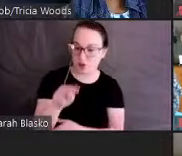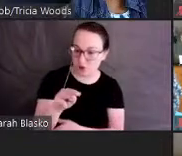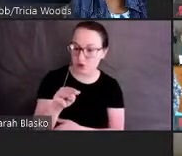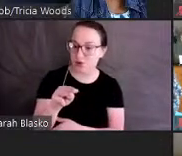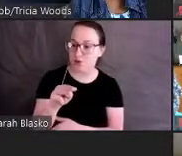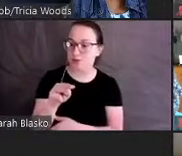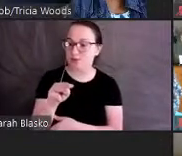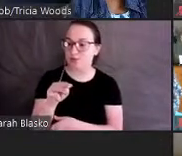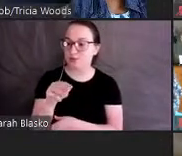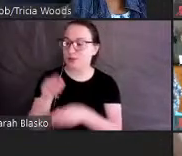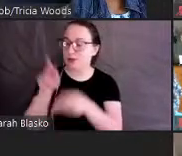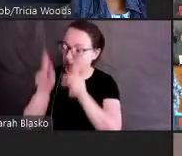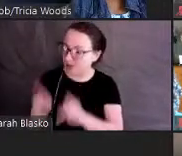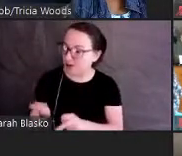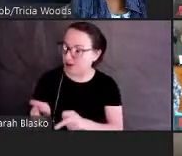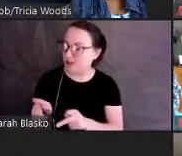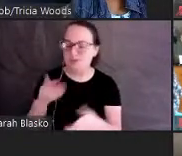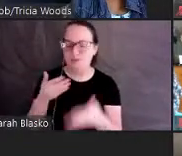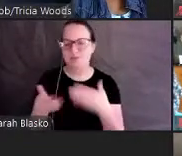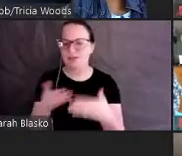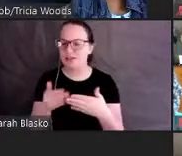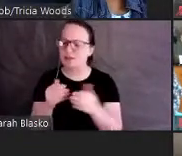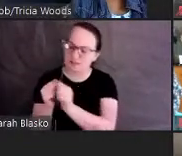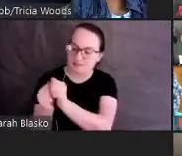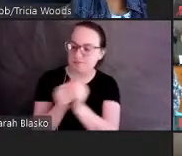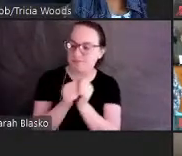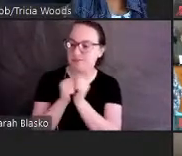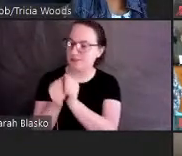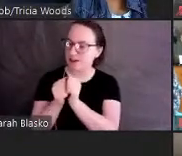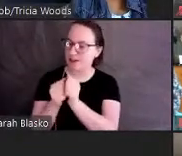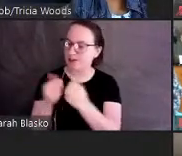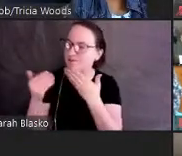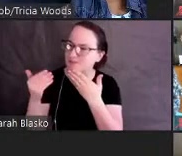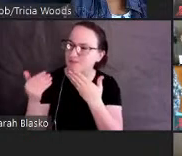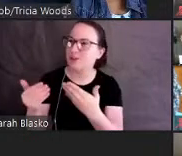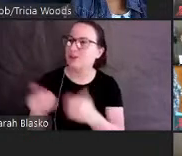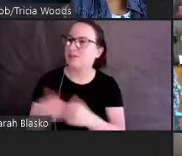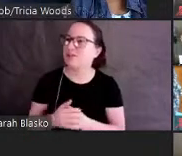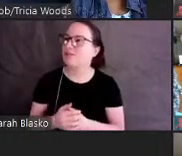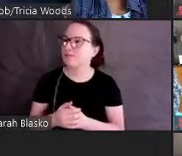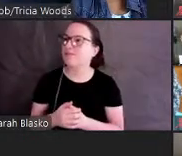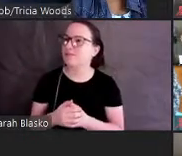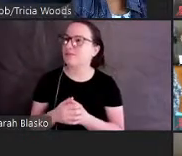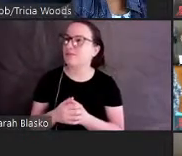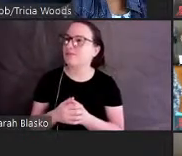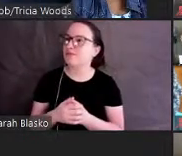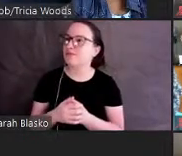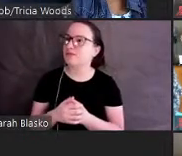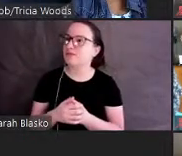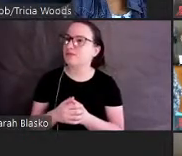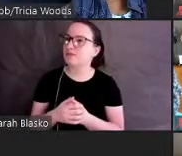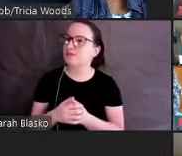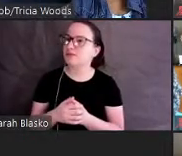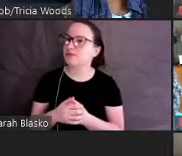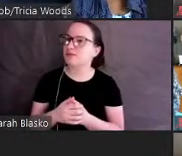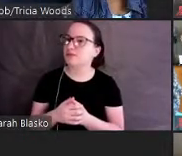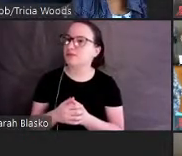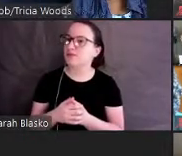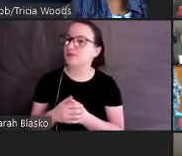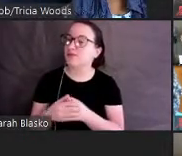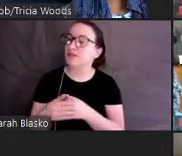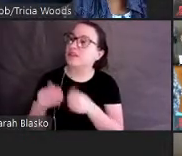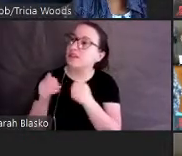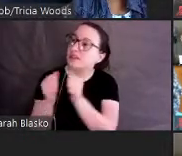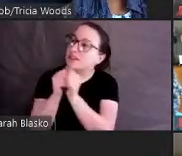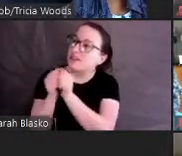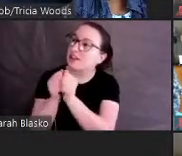in person or however we can come together, it's always good to be together with one another. And in doing so, being together with you, I pray that